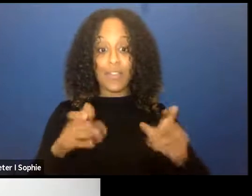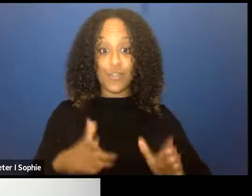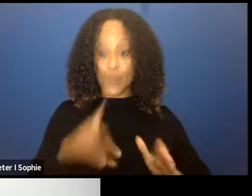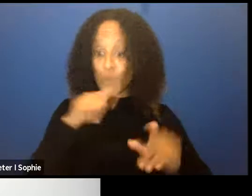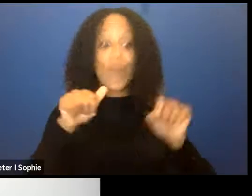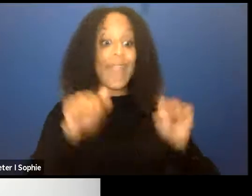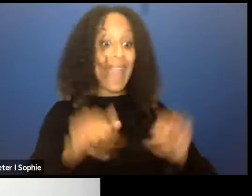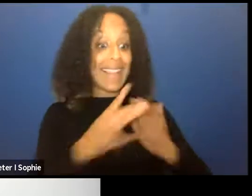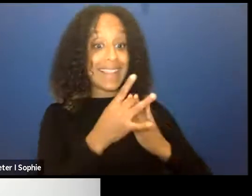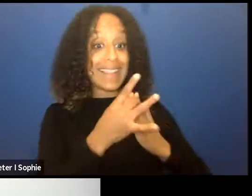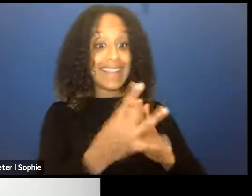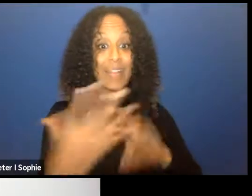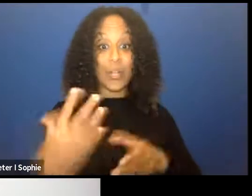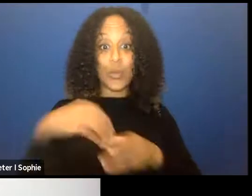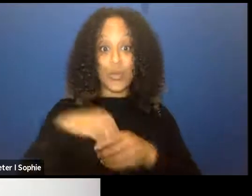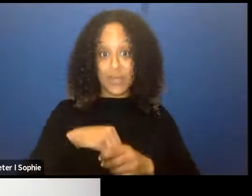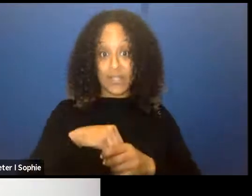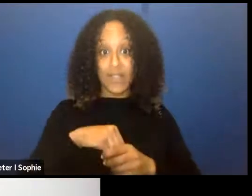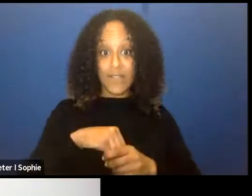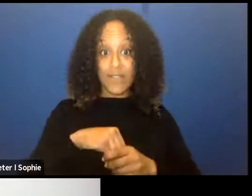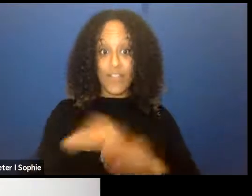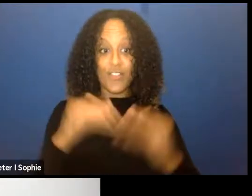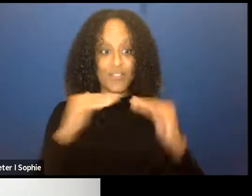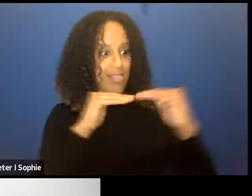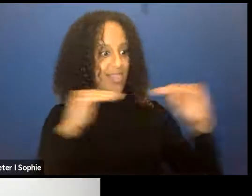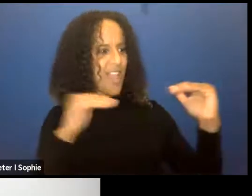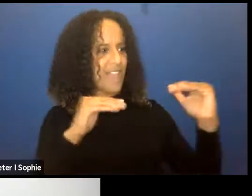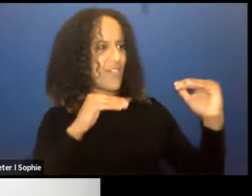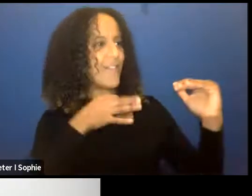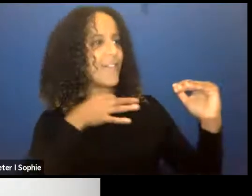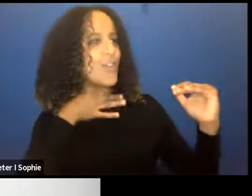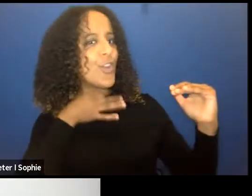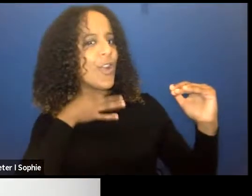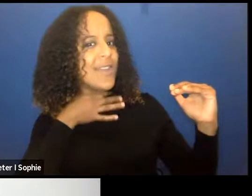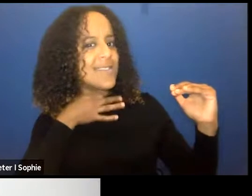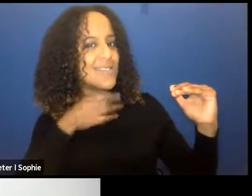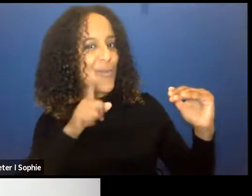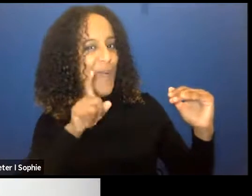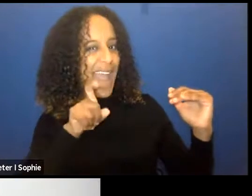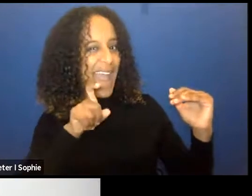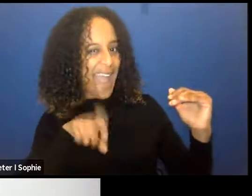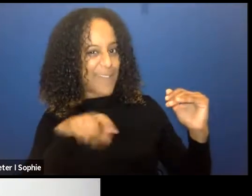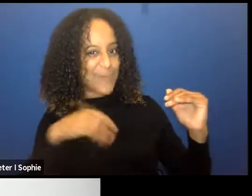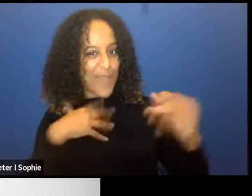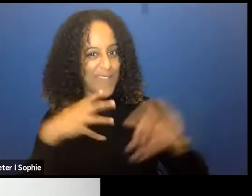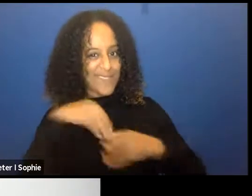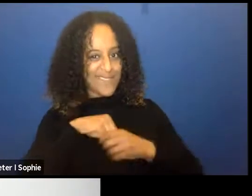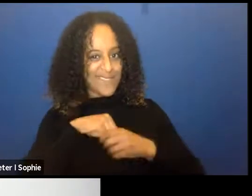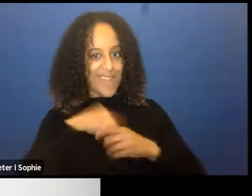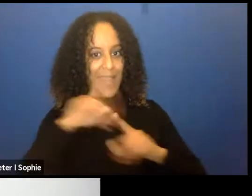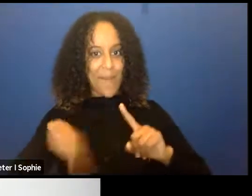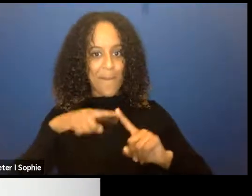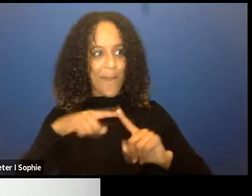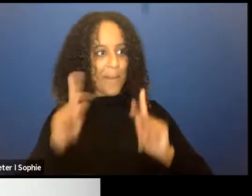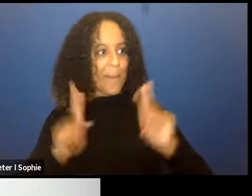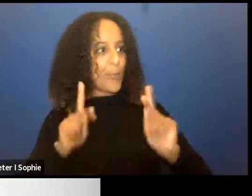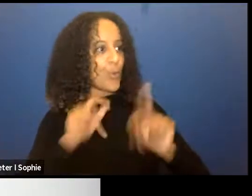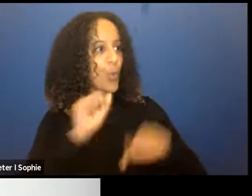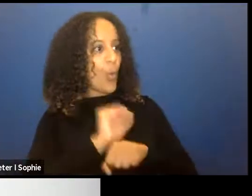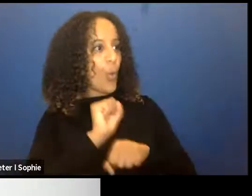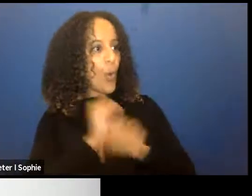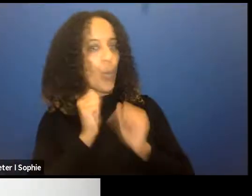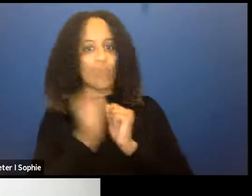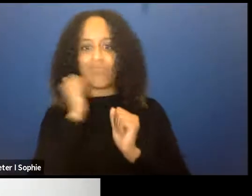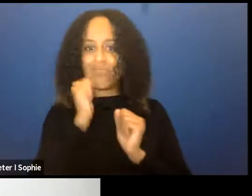can lead inclusively, there's a level of curiosity that you do have to have about the people that you work with and be willing